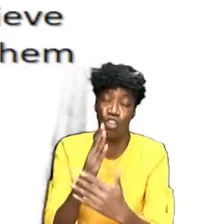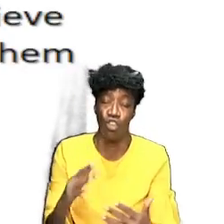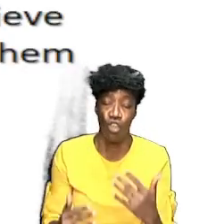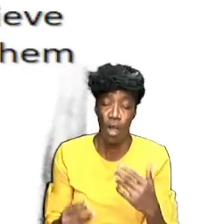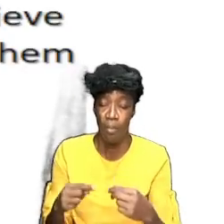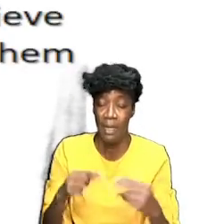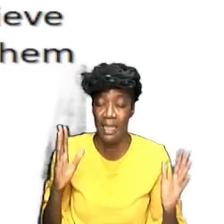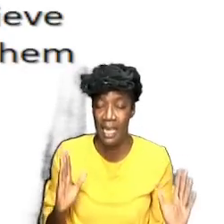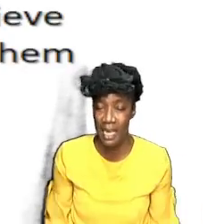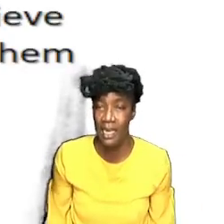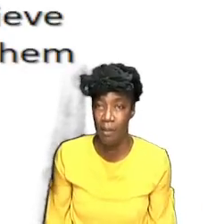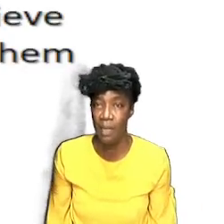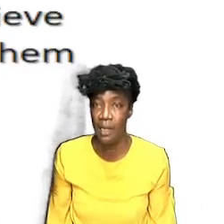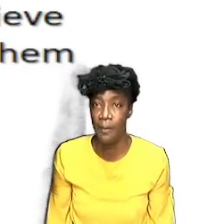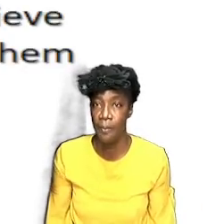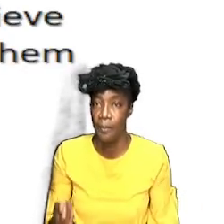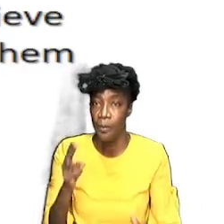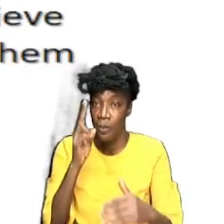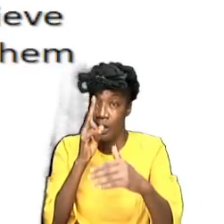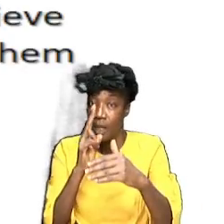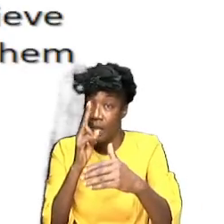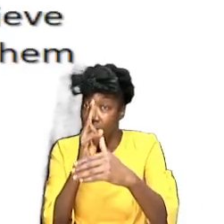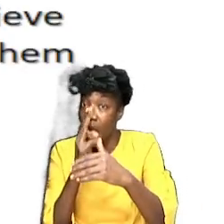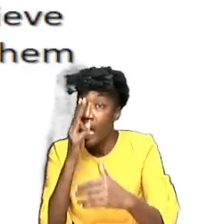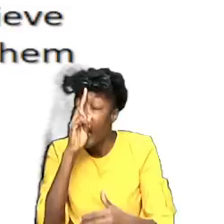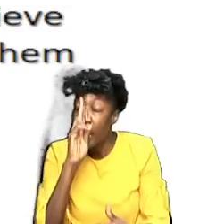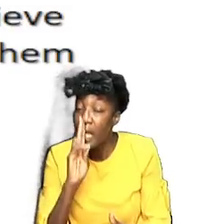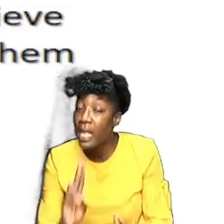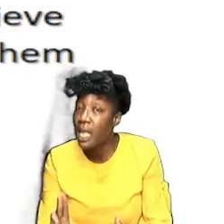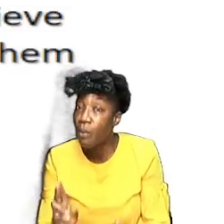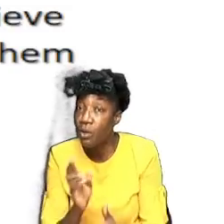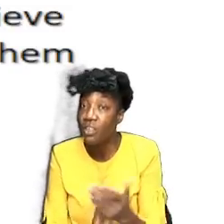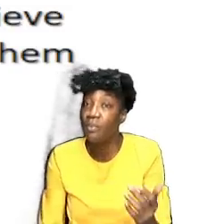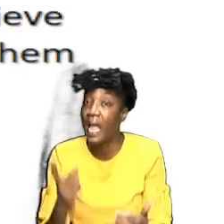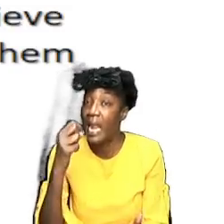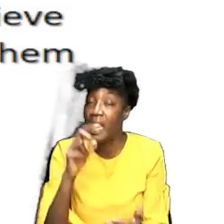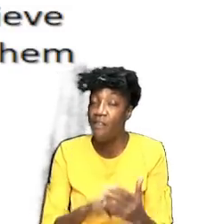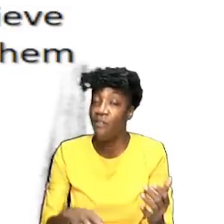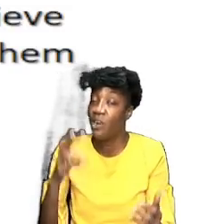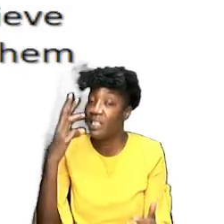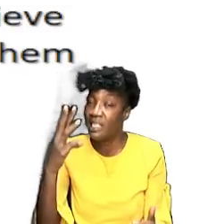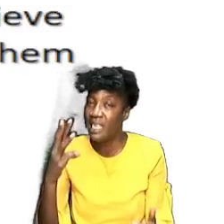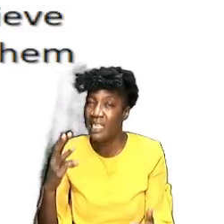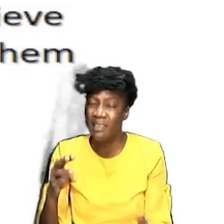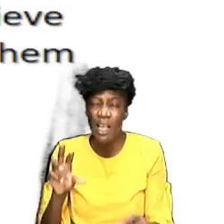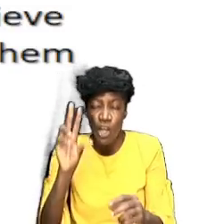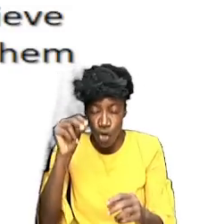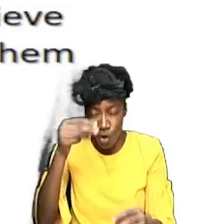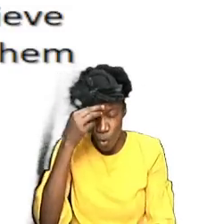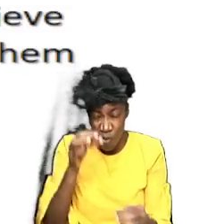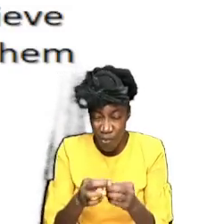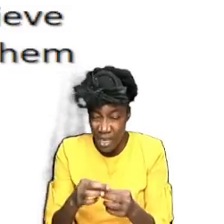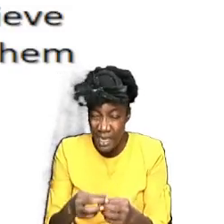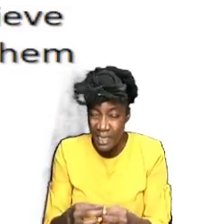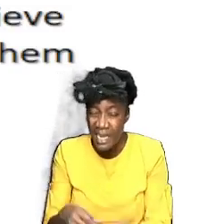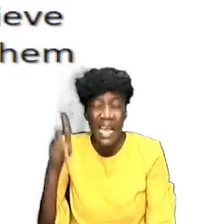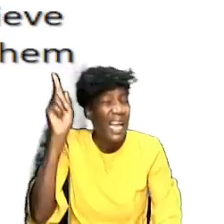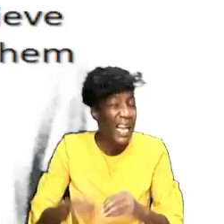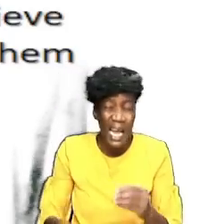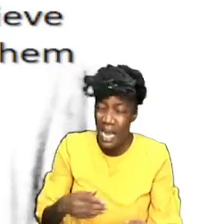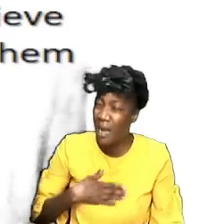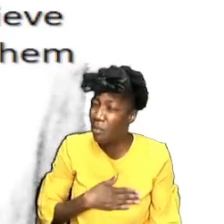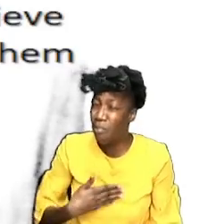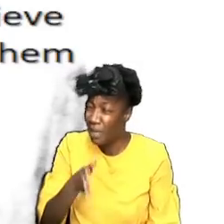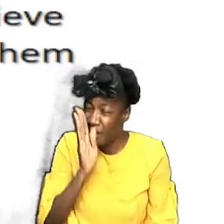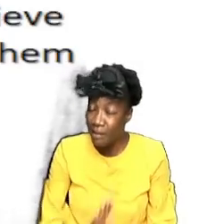Now, the Bible says in Hebrews 11:6 that without faith, it is impossible to please him. For he that cometh to God must believe that he is, and